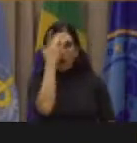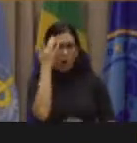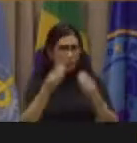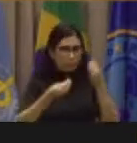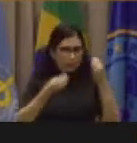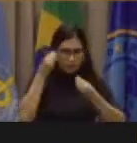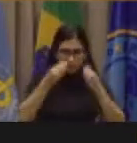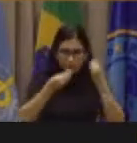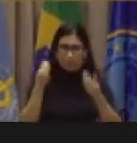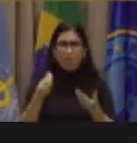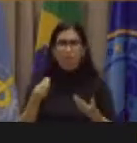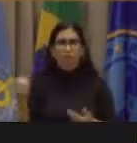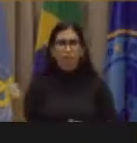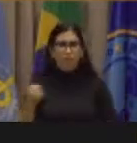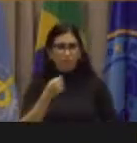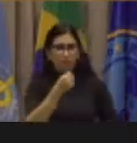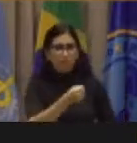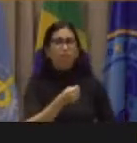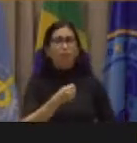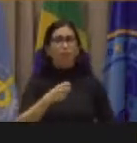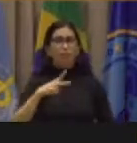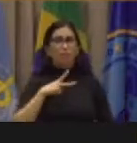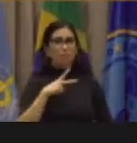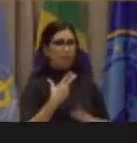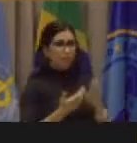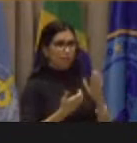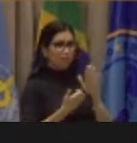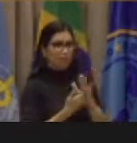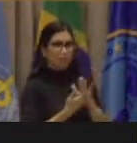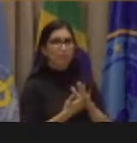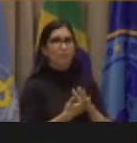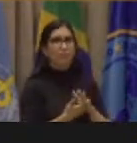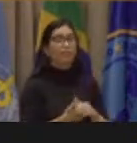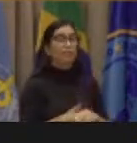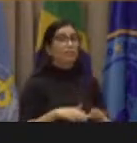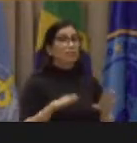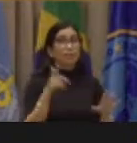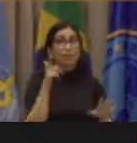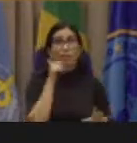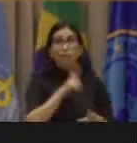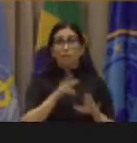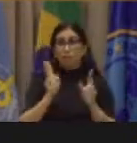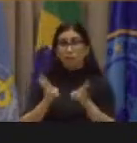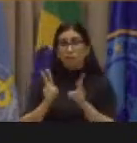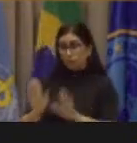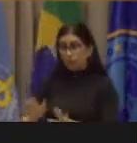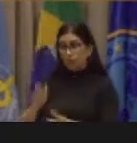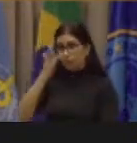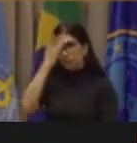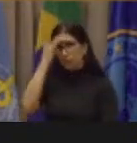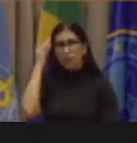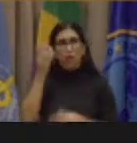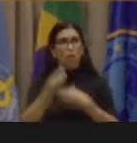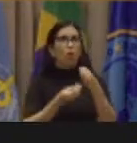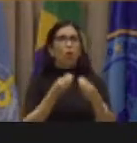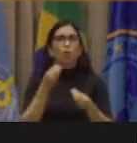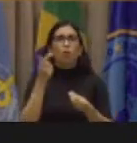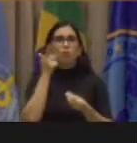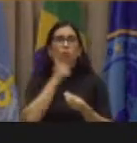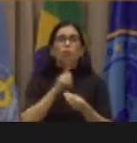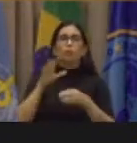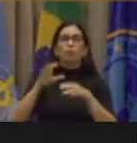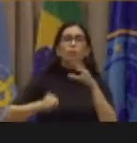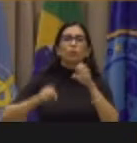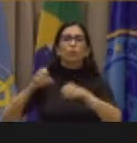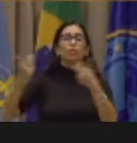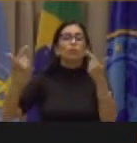didn't have anyone like that. And those who specialized went to the private sector, and then you couldn't